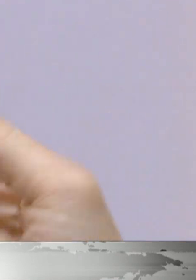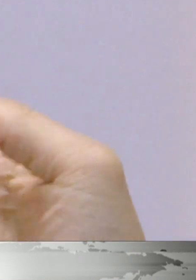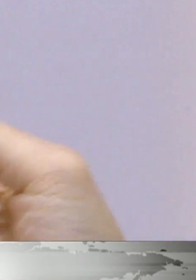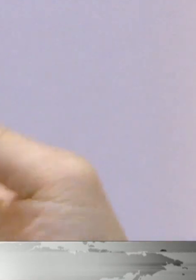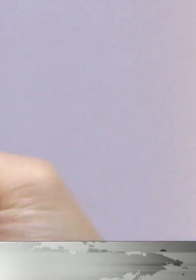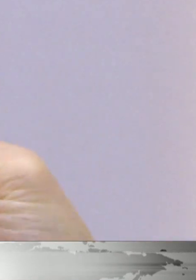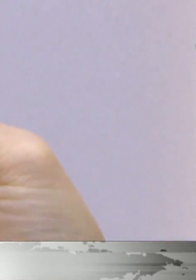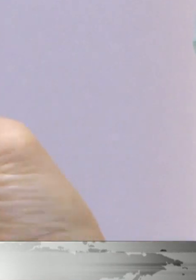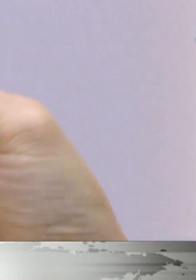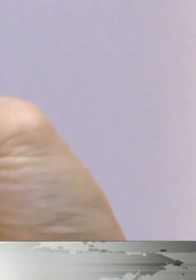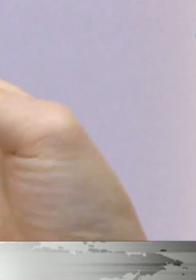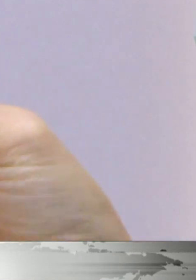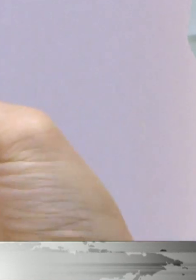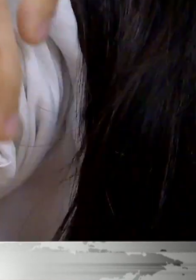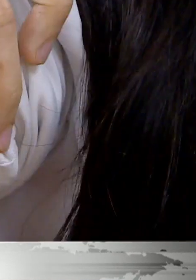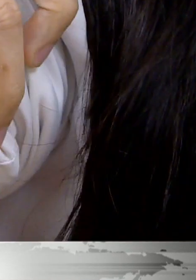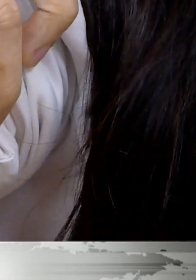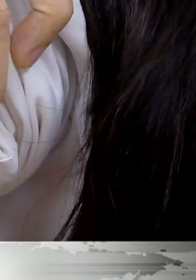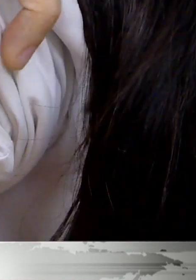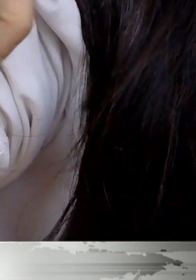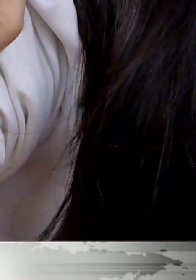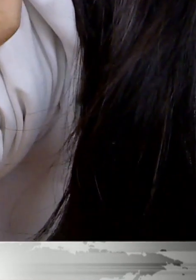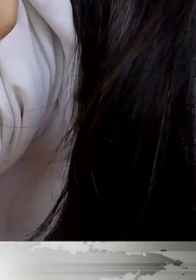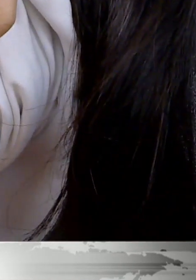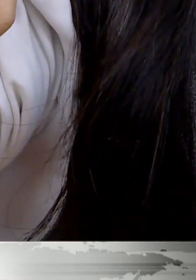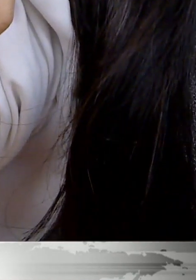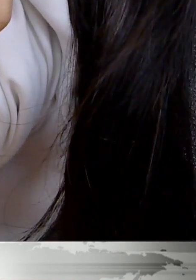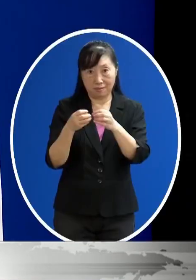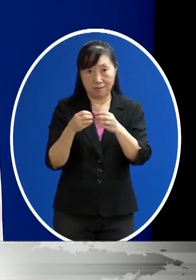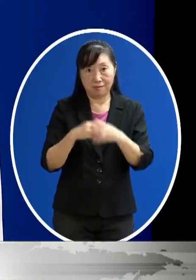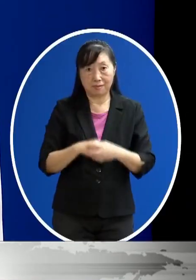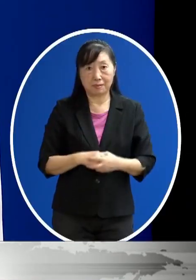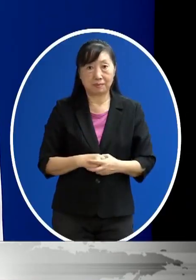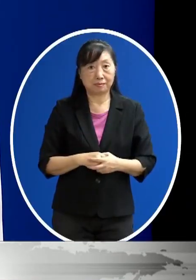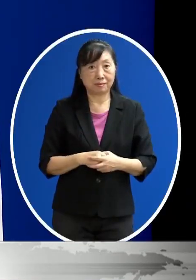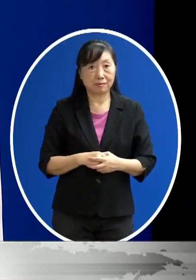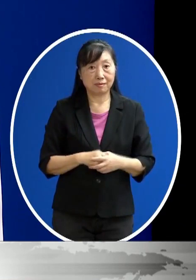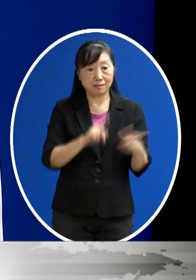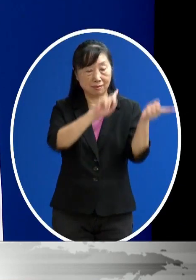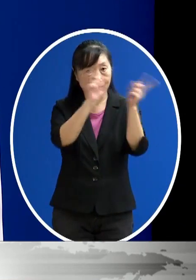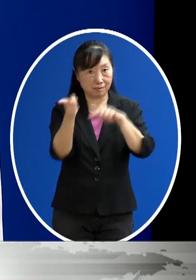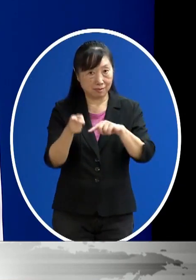Medigen's vaccine has been approved for emergency use and mass production. After